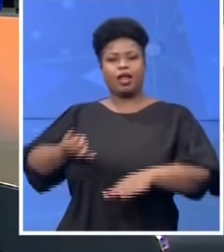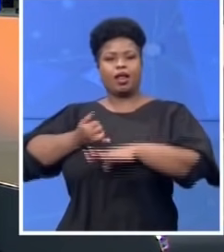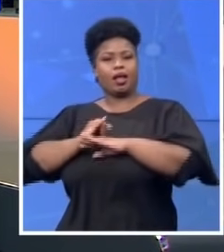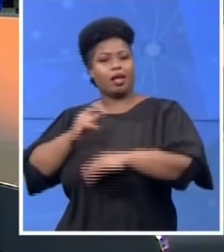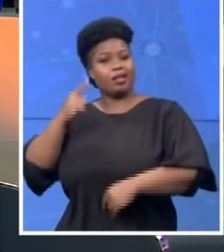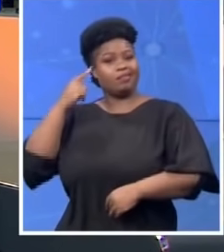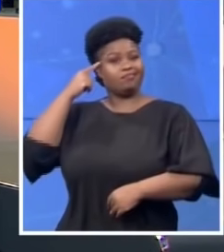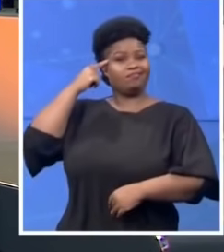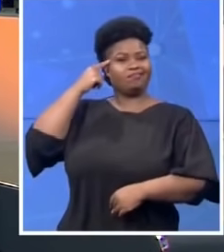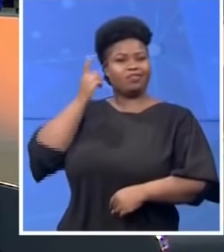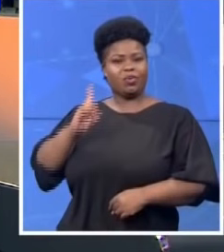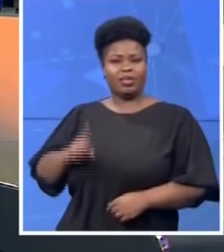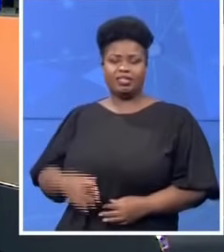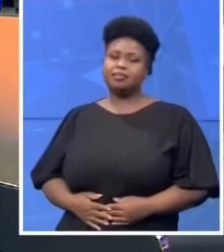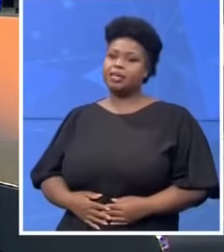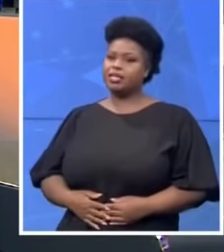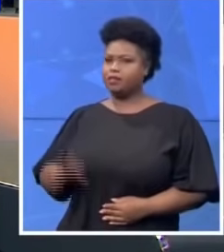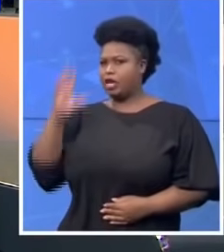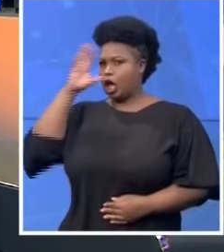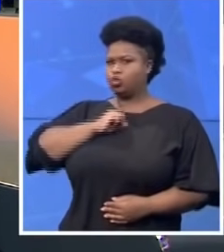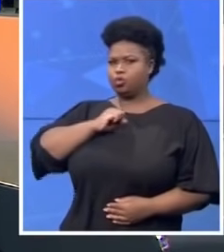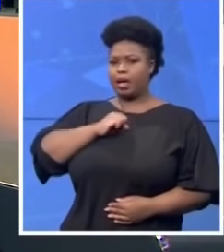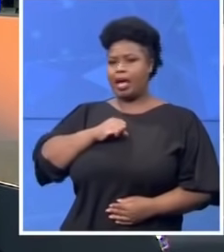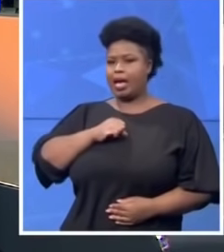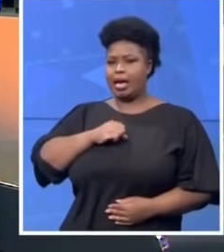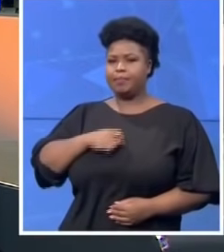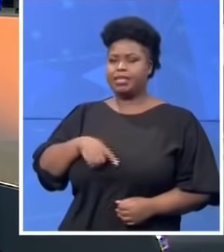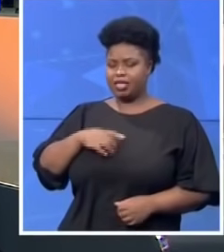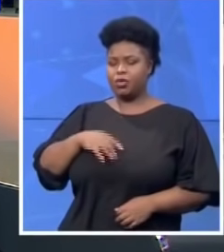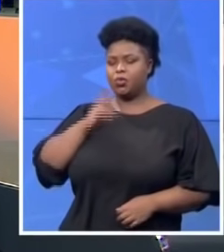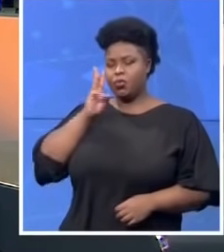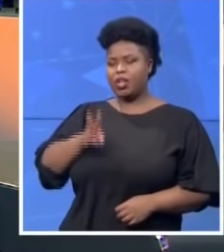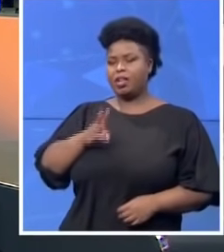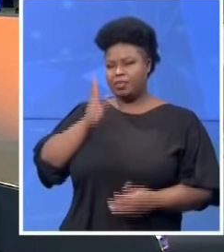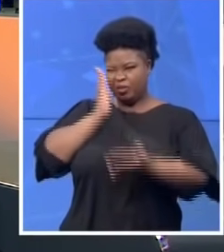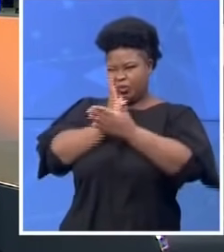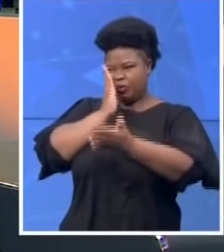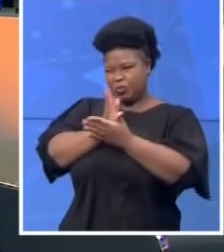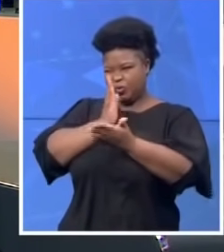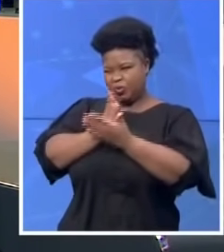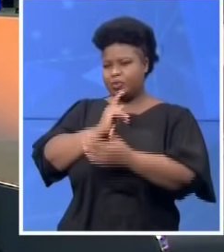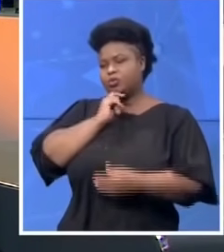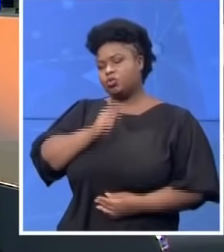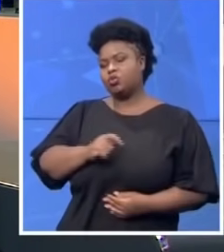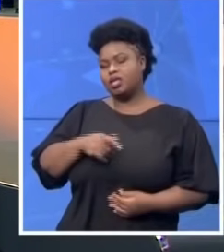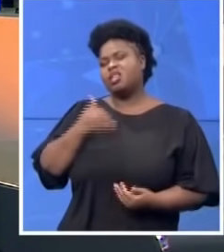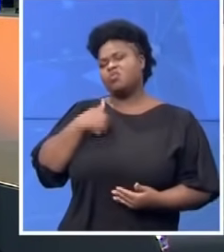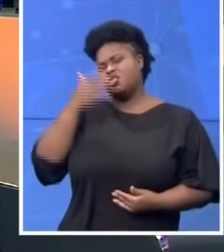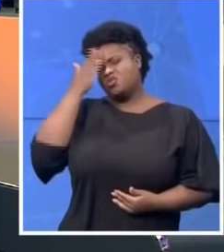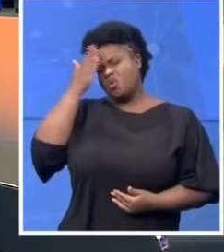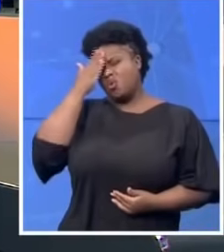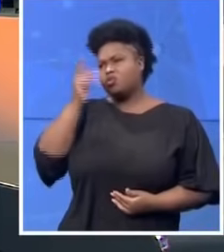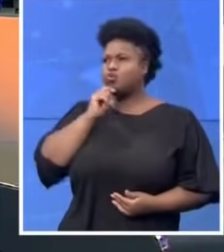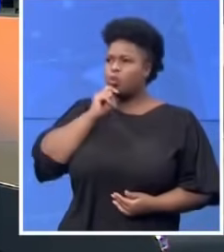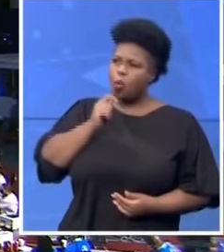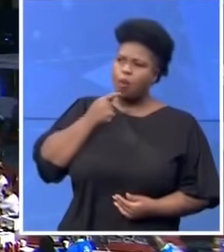stretch of the imagination, but it gives us an idea of perhaps which way we're starting to tread. But